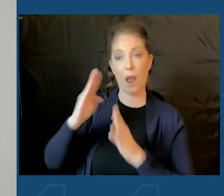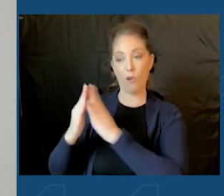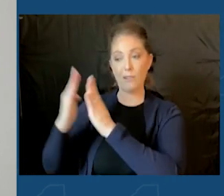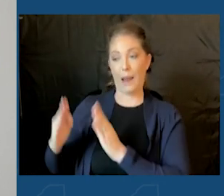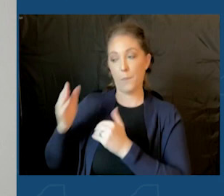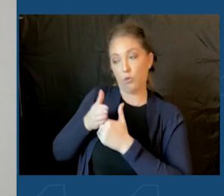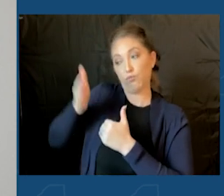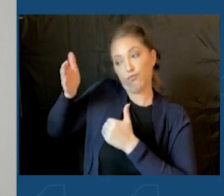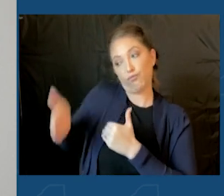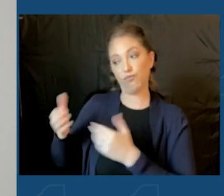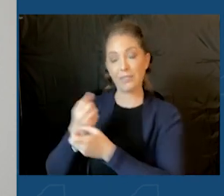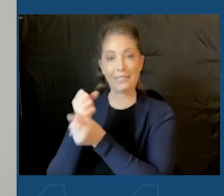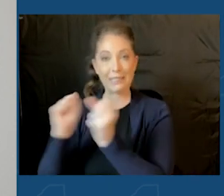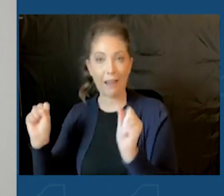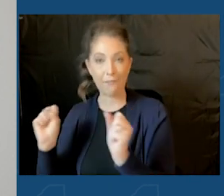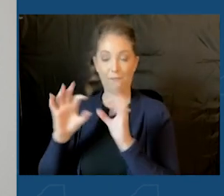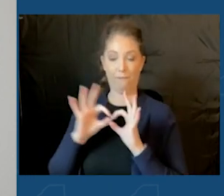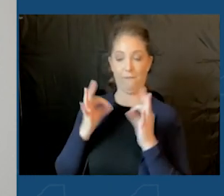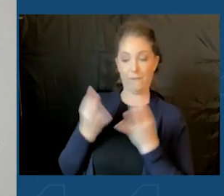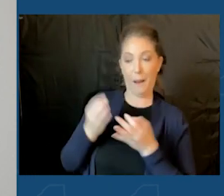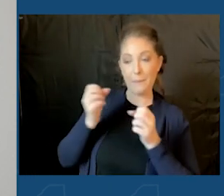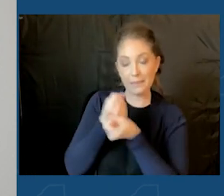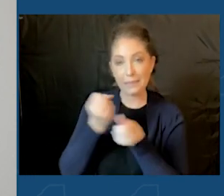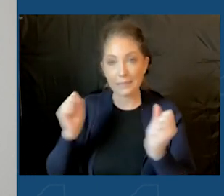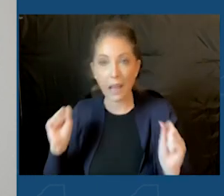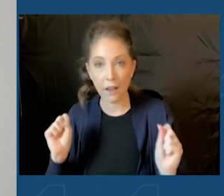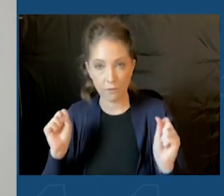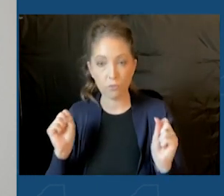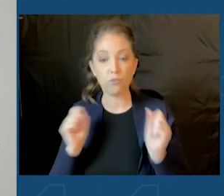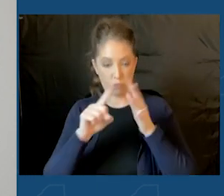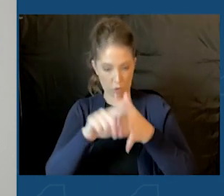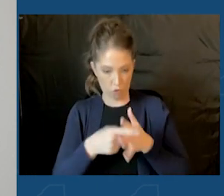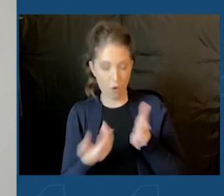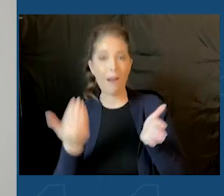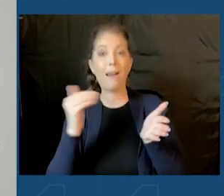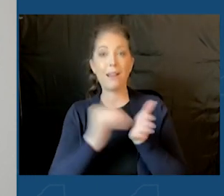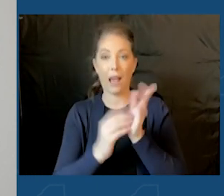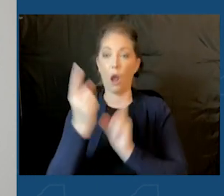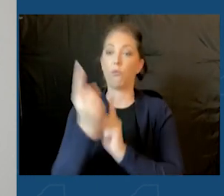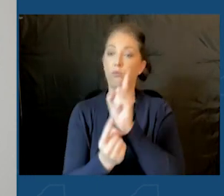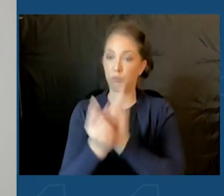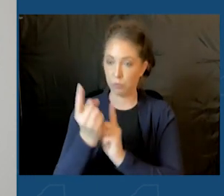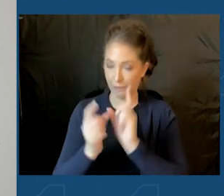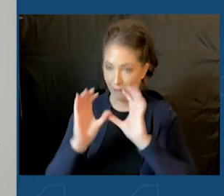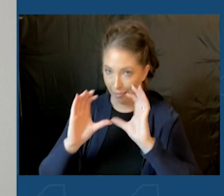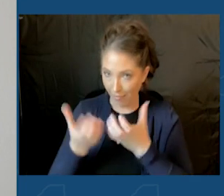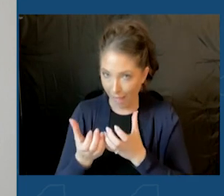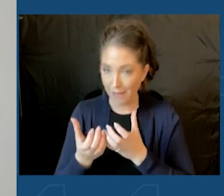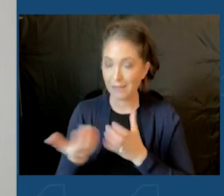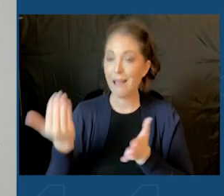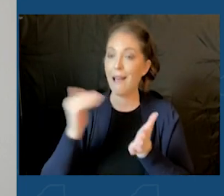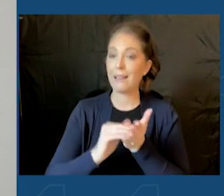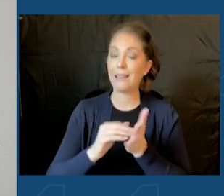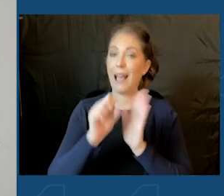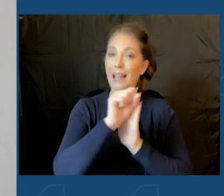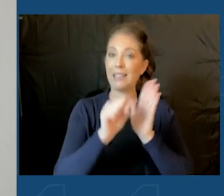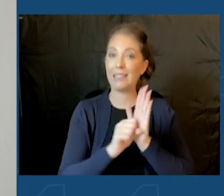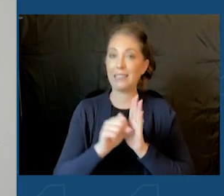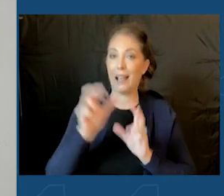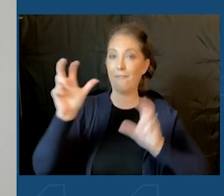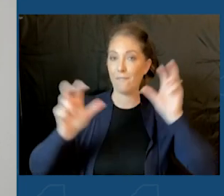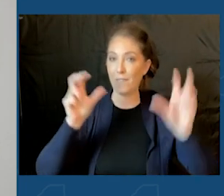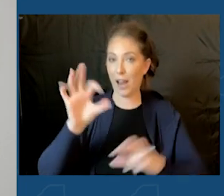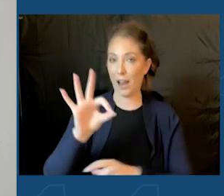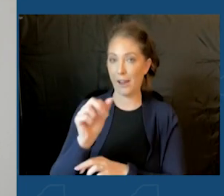safe. We're relaunching those for the first time since COVID in person at the State Fair, and we'll be hosting one here in Suffolk County in the